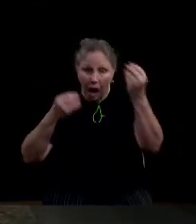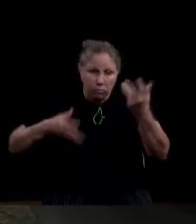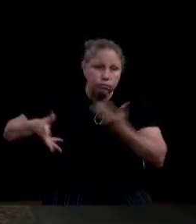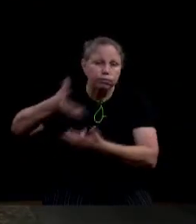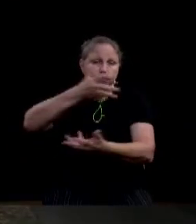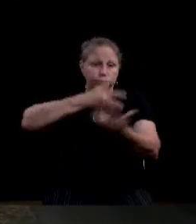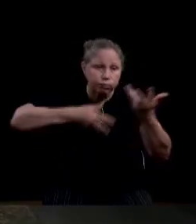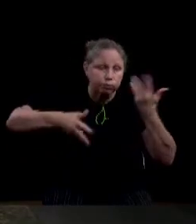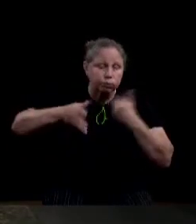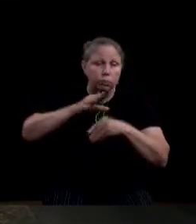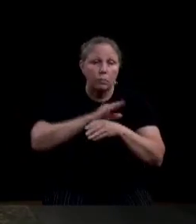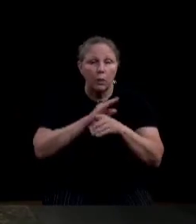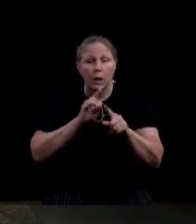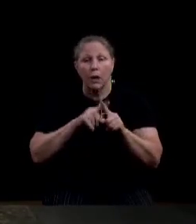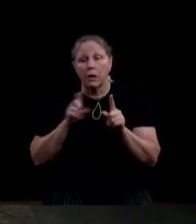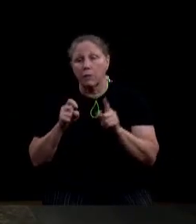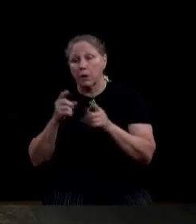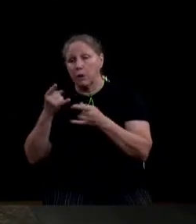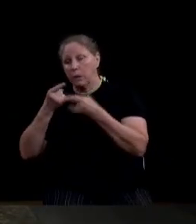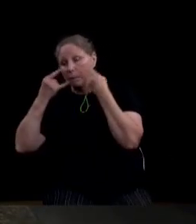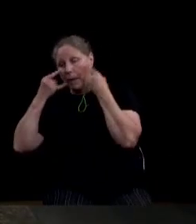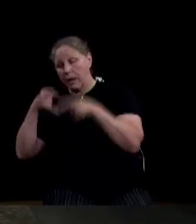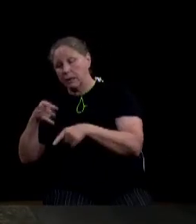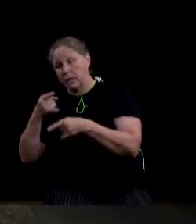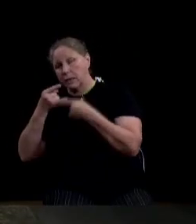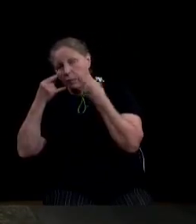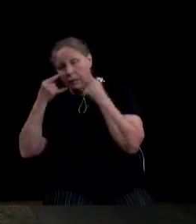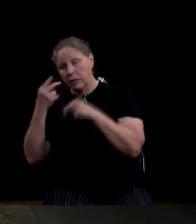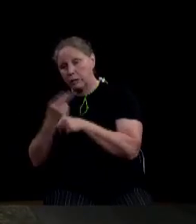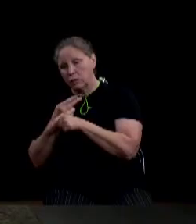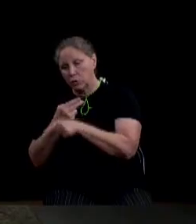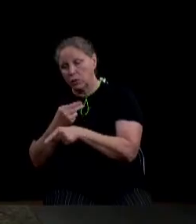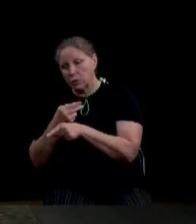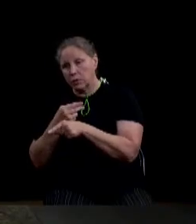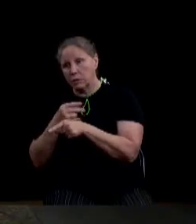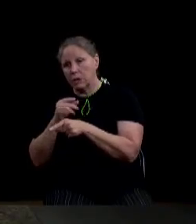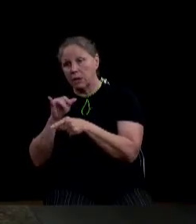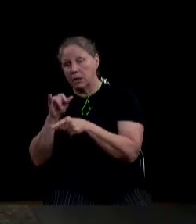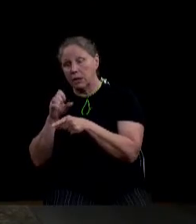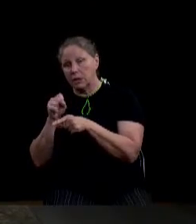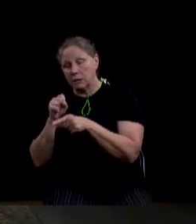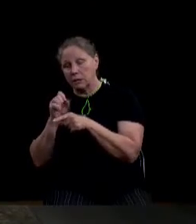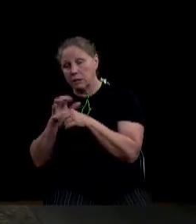use is the least intrusive of all of those.